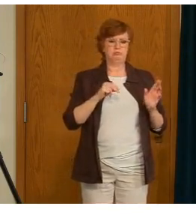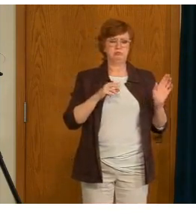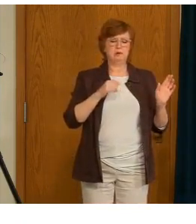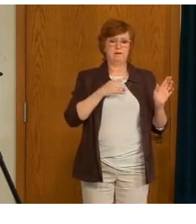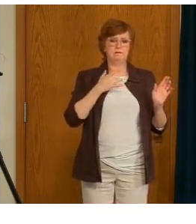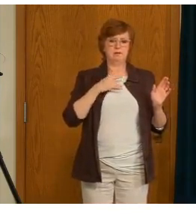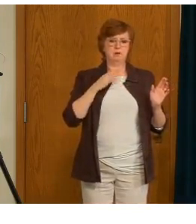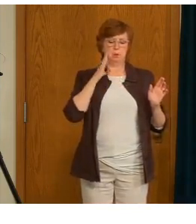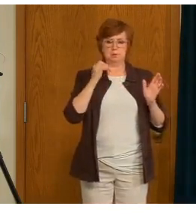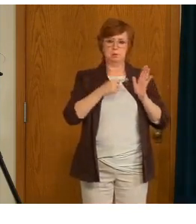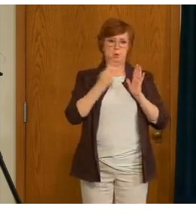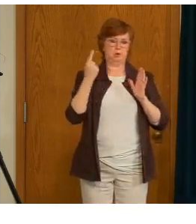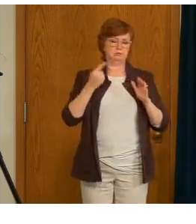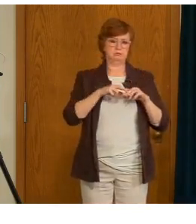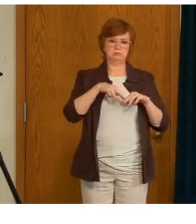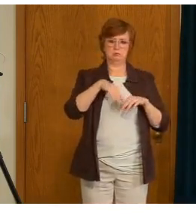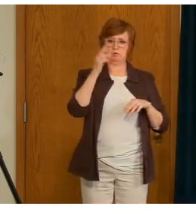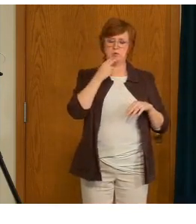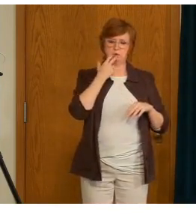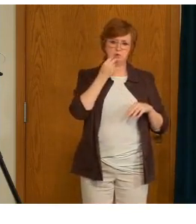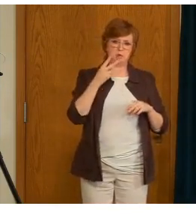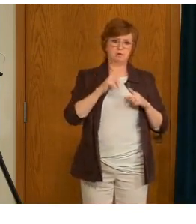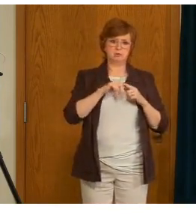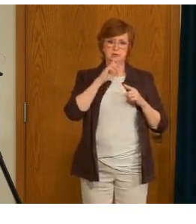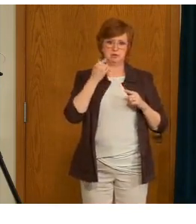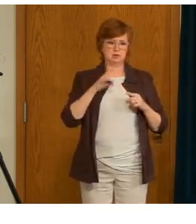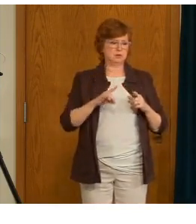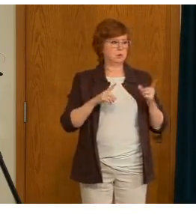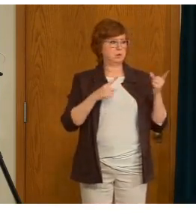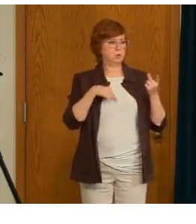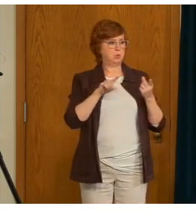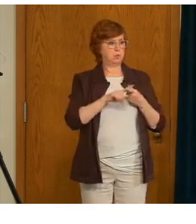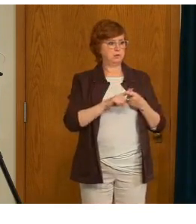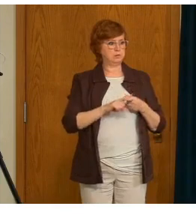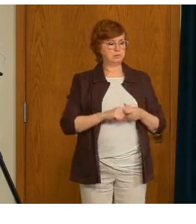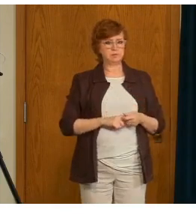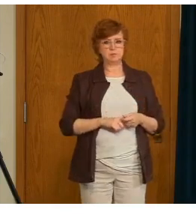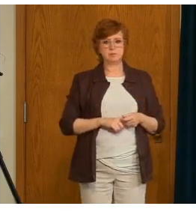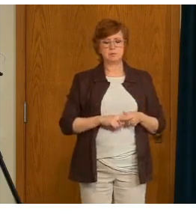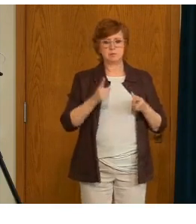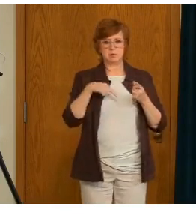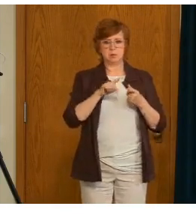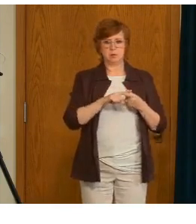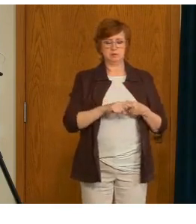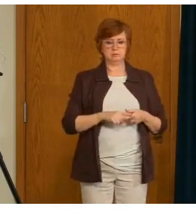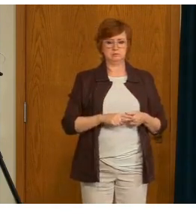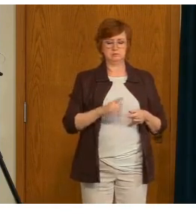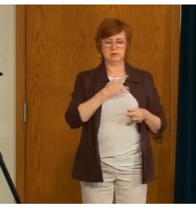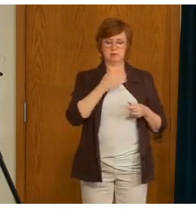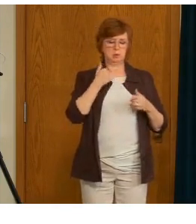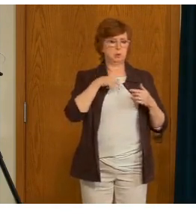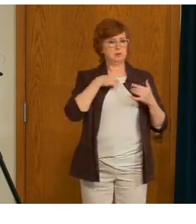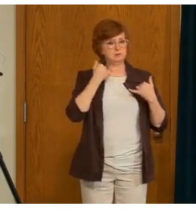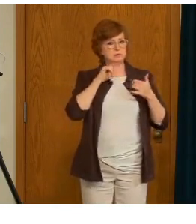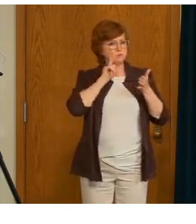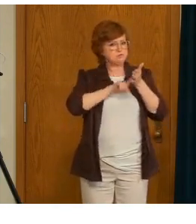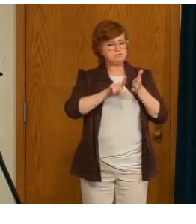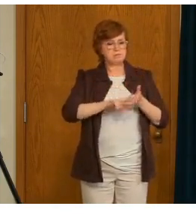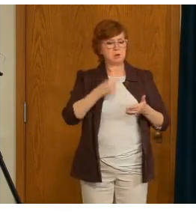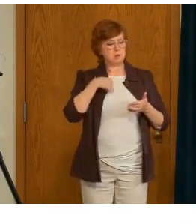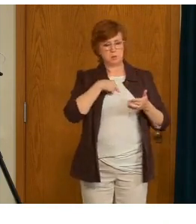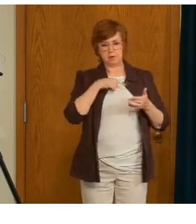once, but we just got to see based on vaccine supply what comes in. At what point would that open to everyone potentially start? We'd have